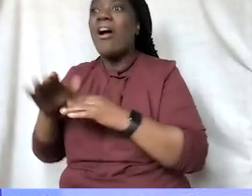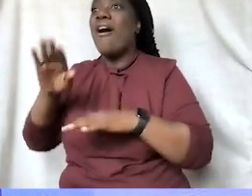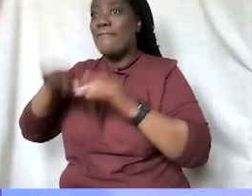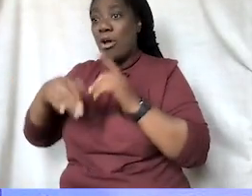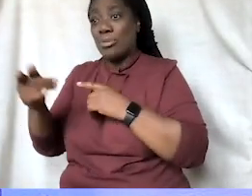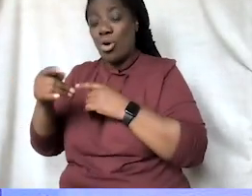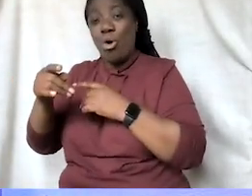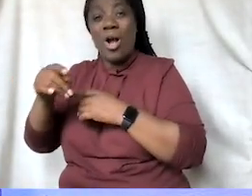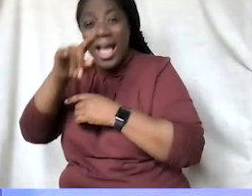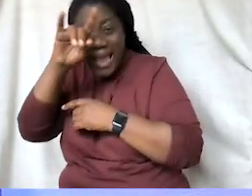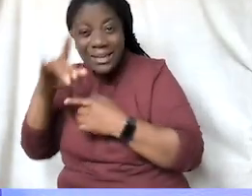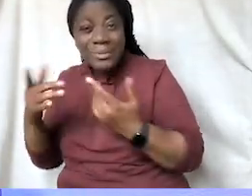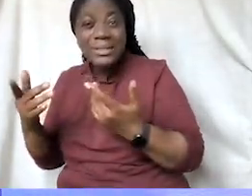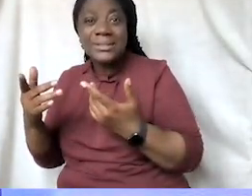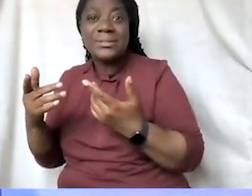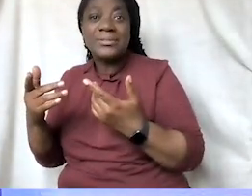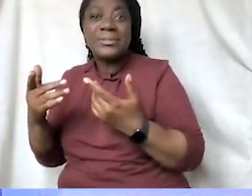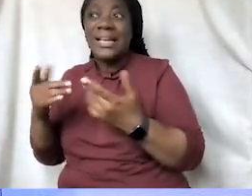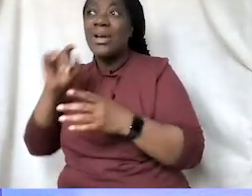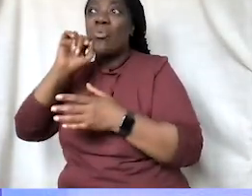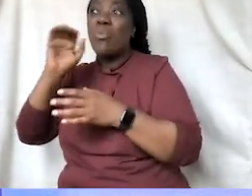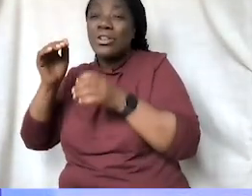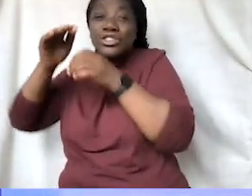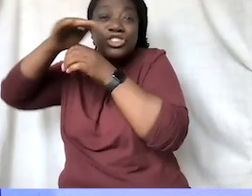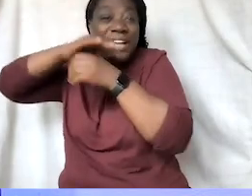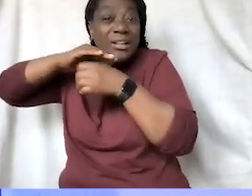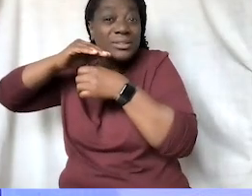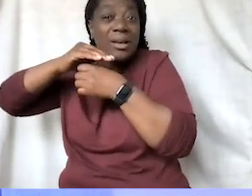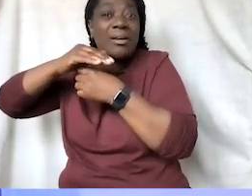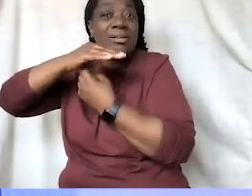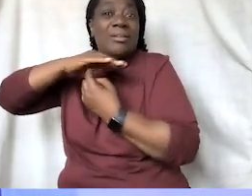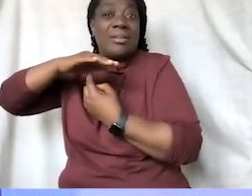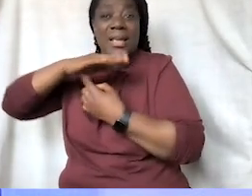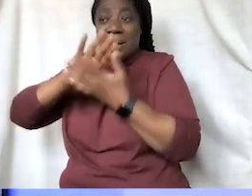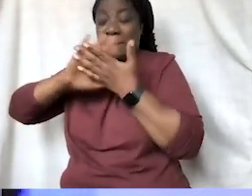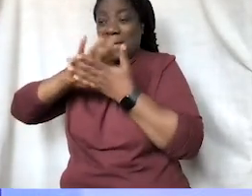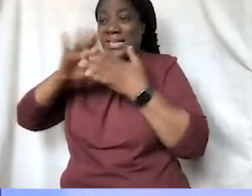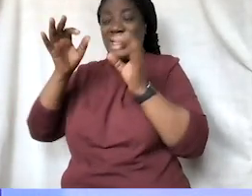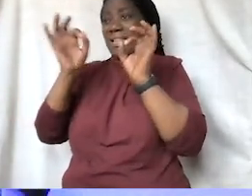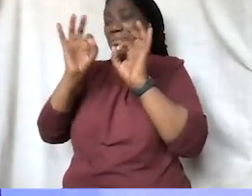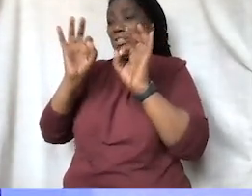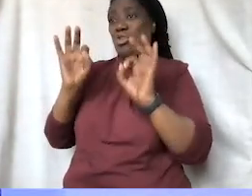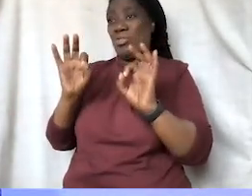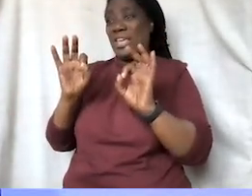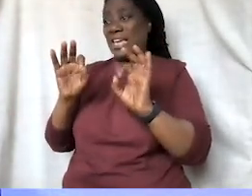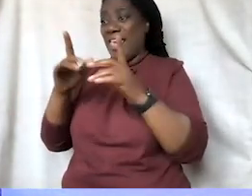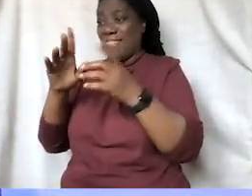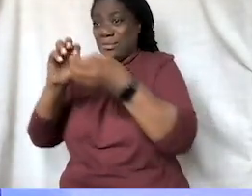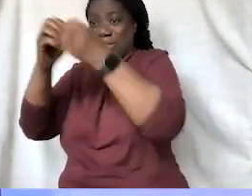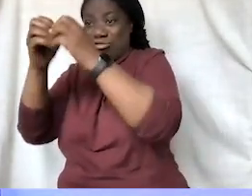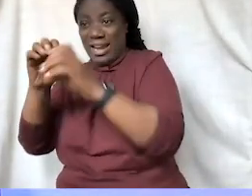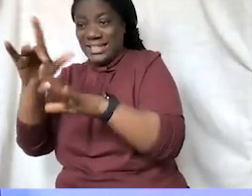enemies. He will shelter you in the midst of the storm so that no weapon formed against